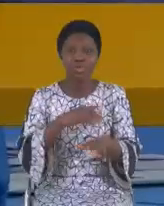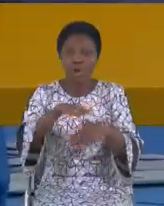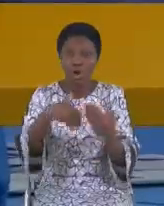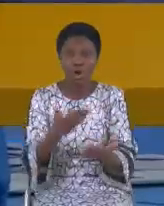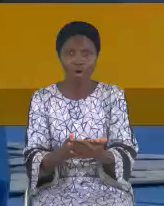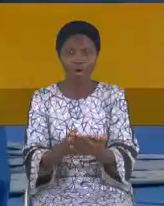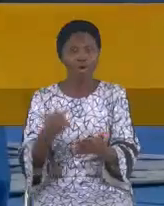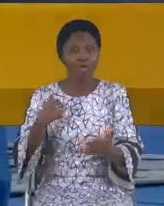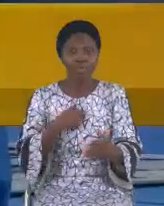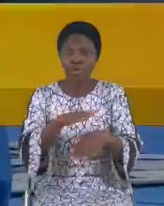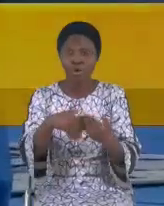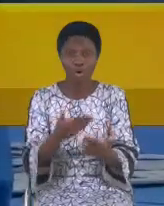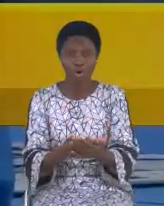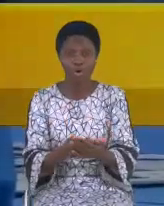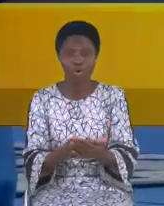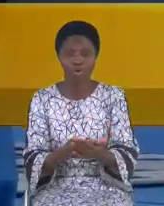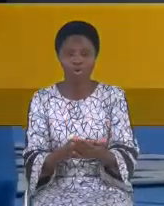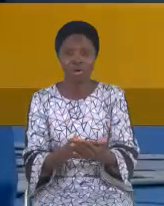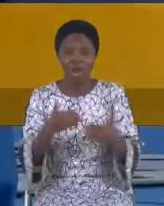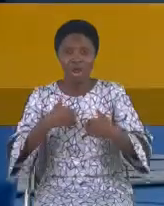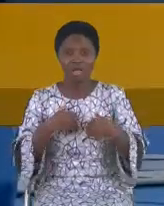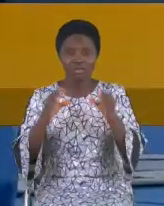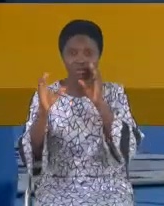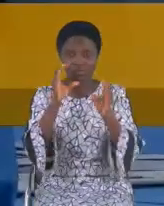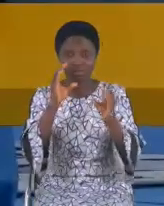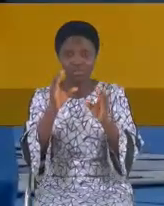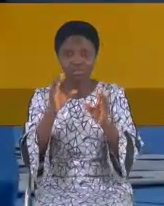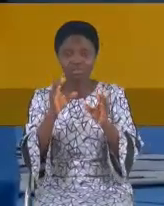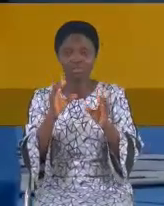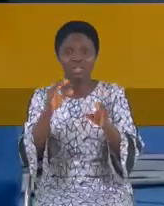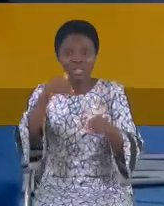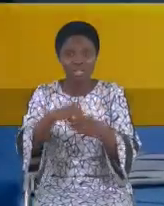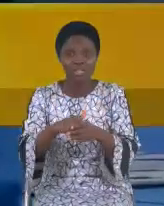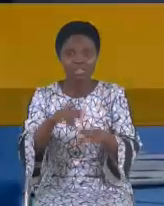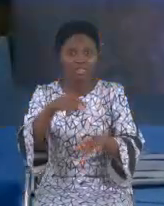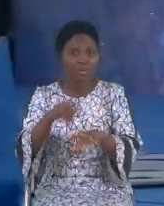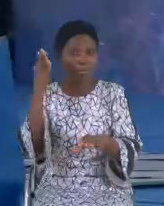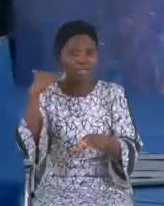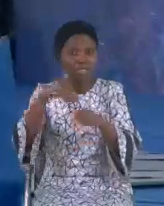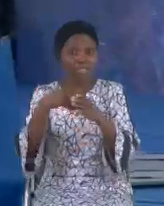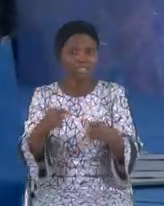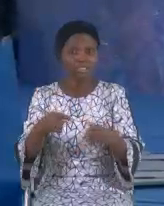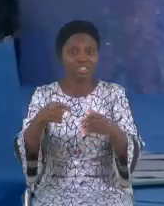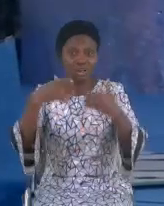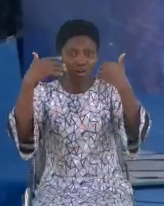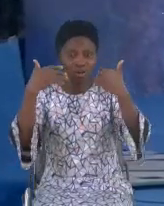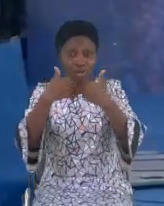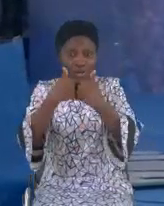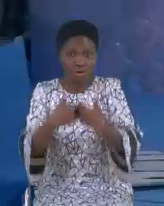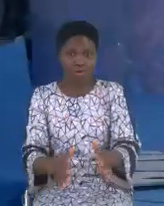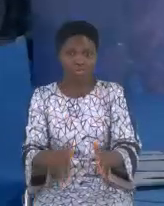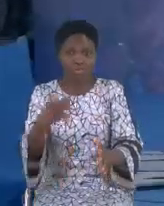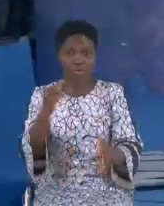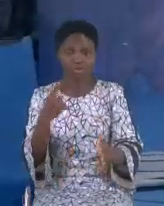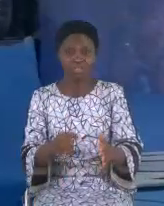we all had a conversation in times past in the lust of the flesh. In the